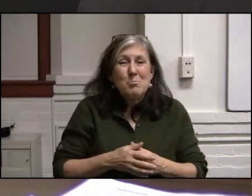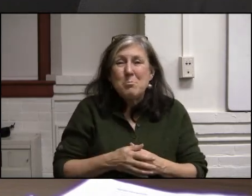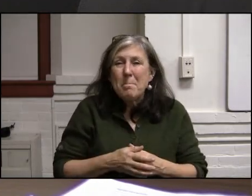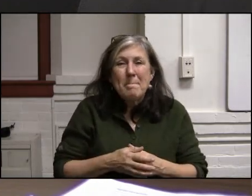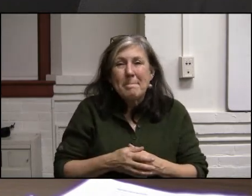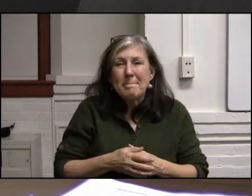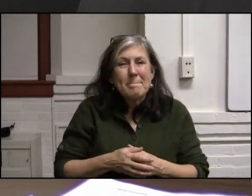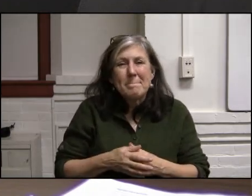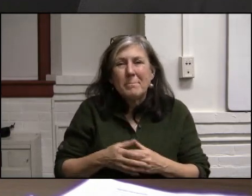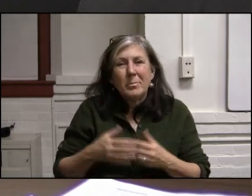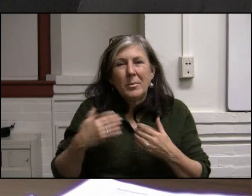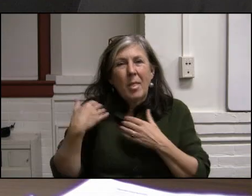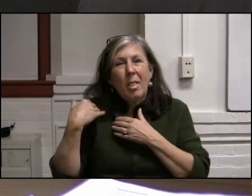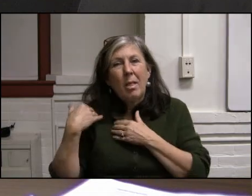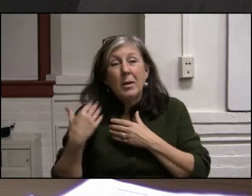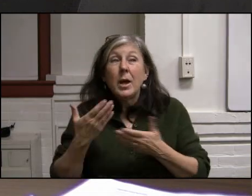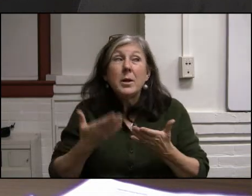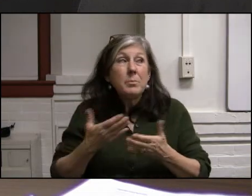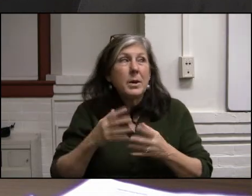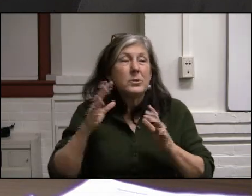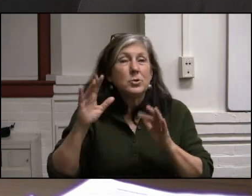it the only And it might meeting. snow.